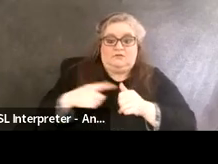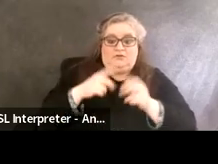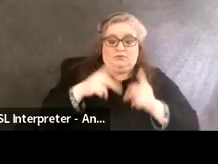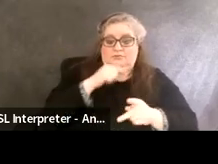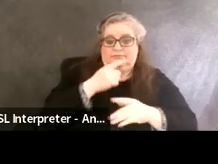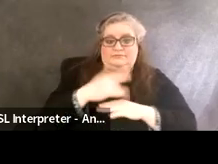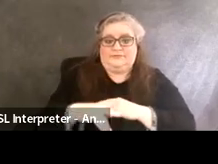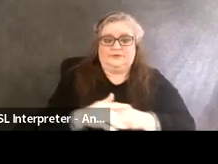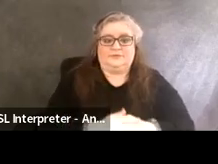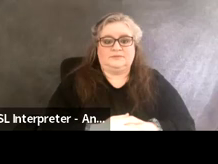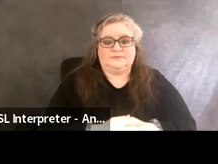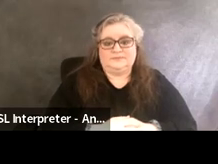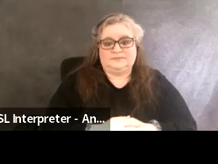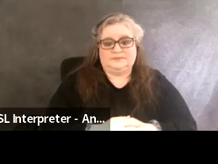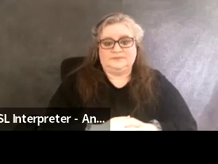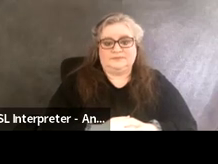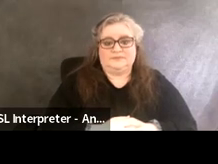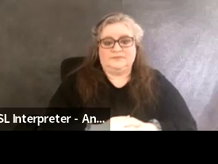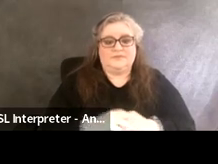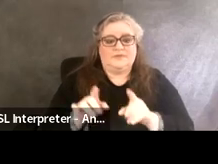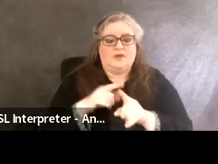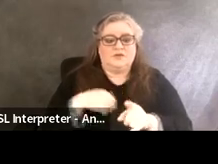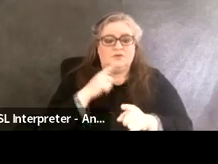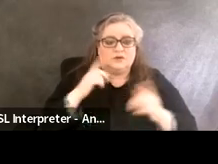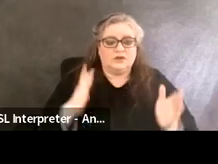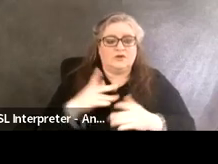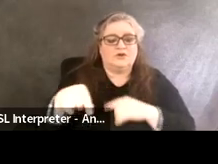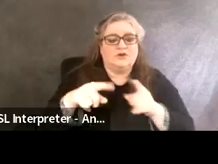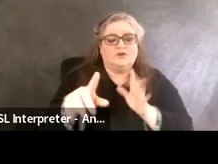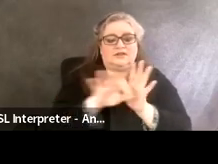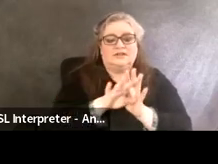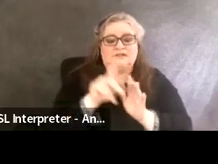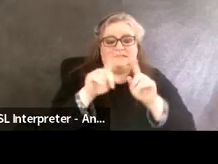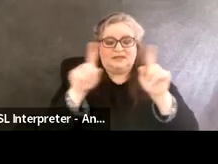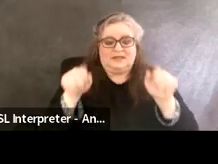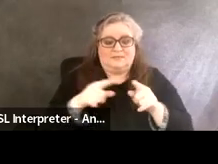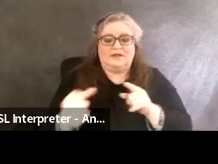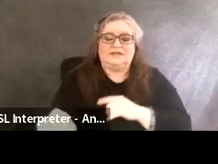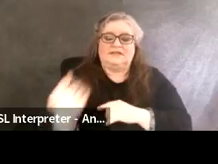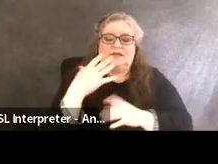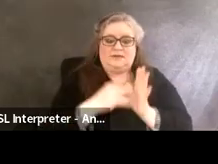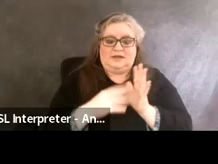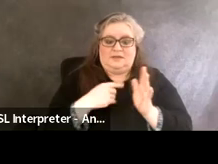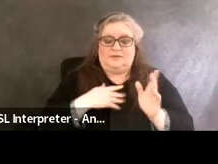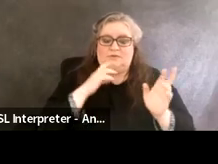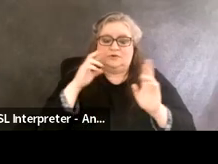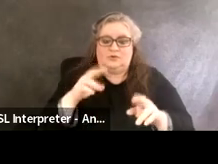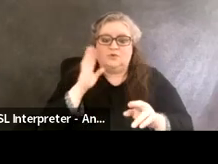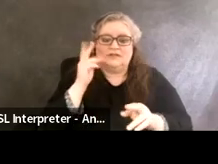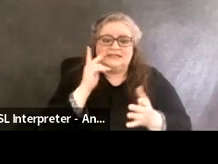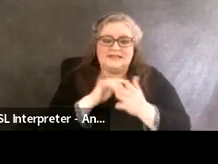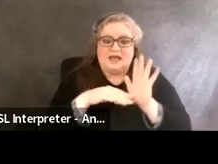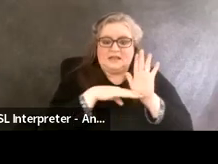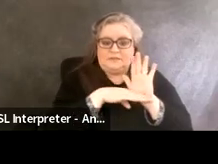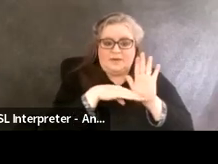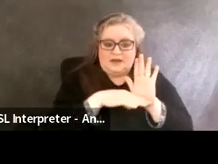available. And we strongly encourage you to select the box next to send me a copy of my responses, and you'll see that at the